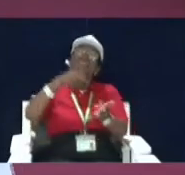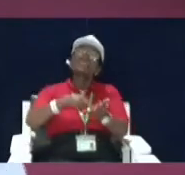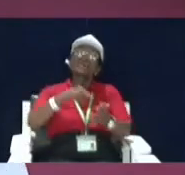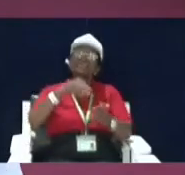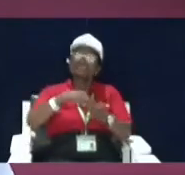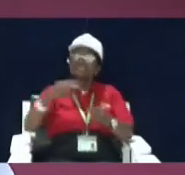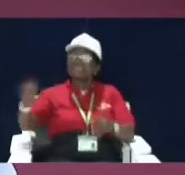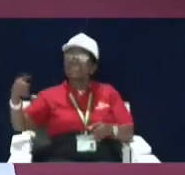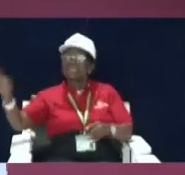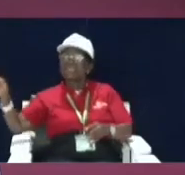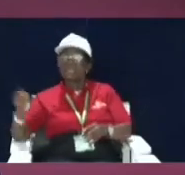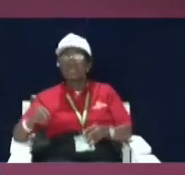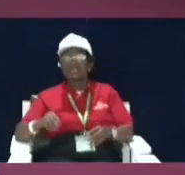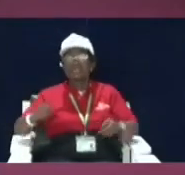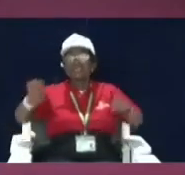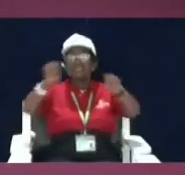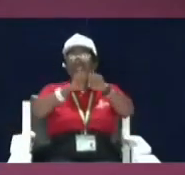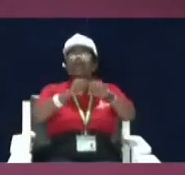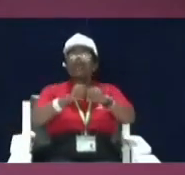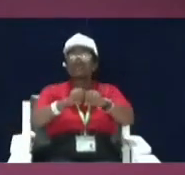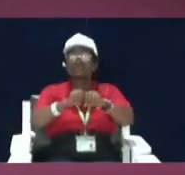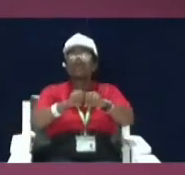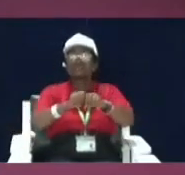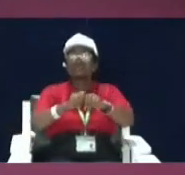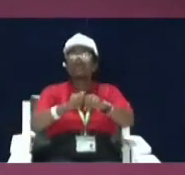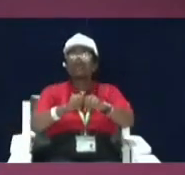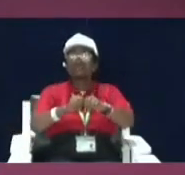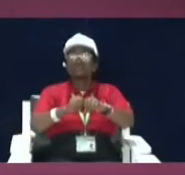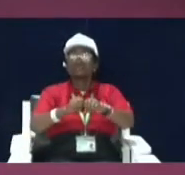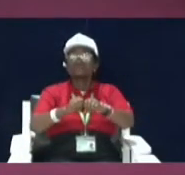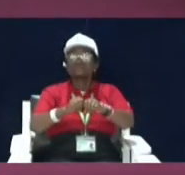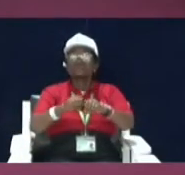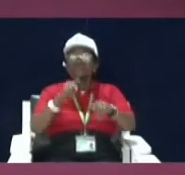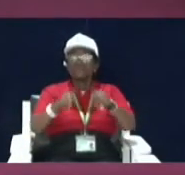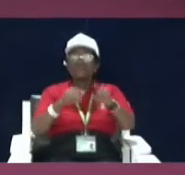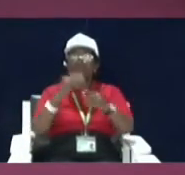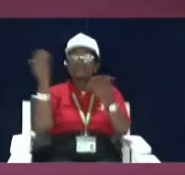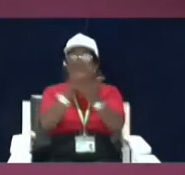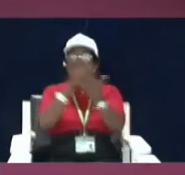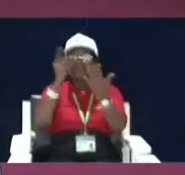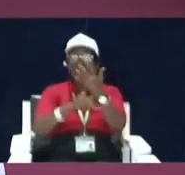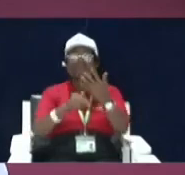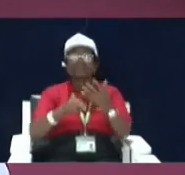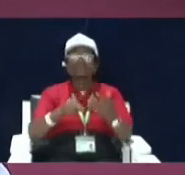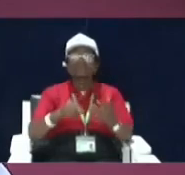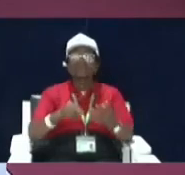Even forces of darkness recognized him as special.